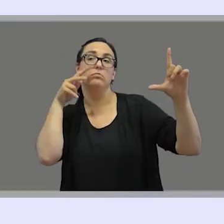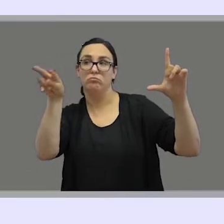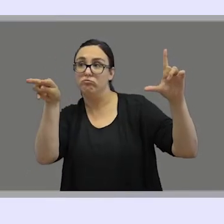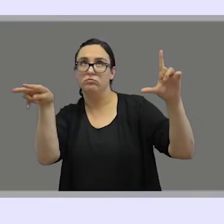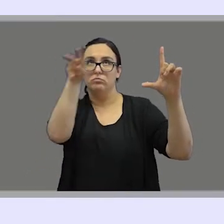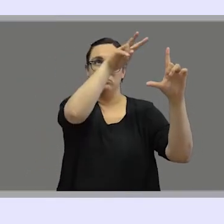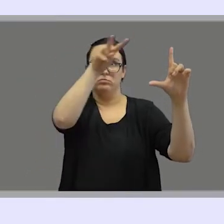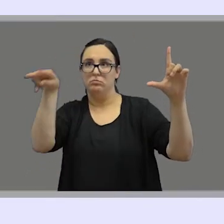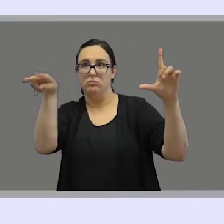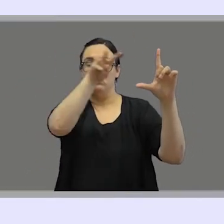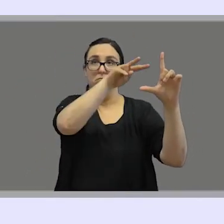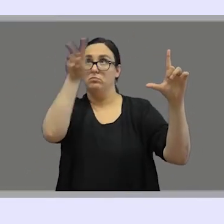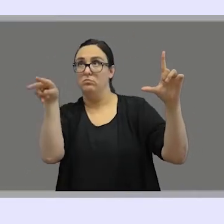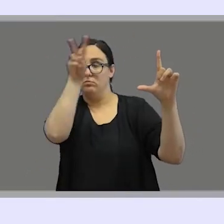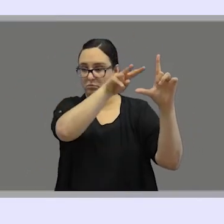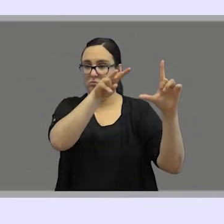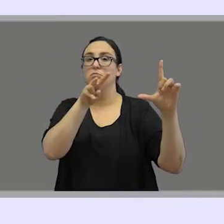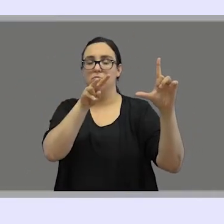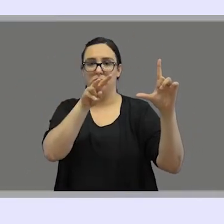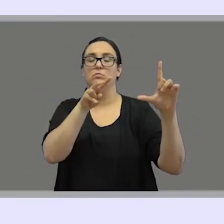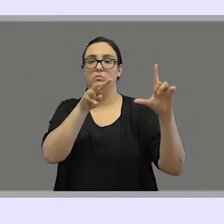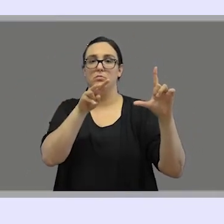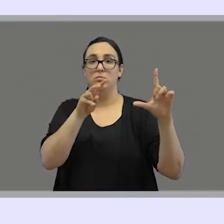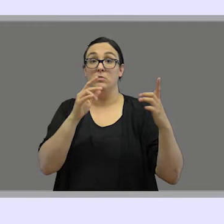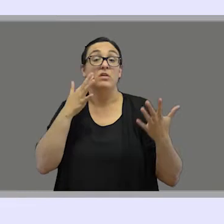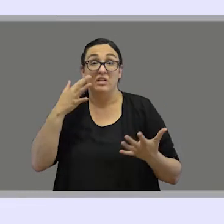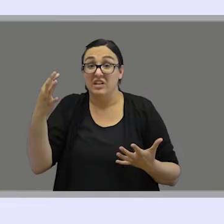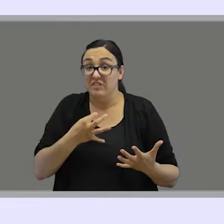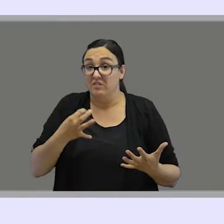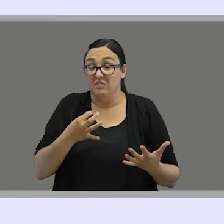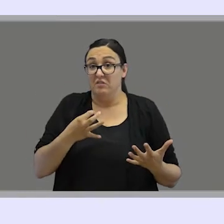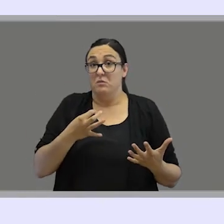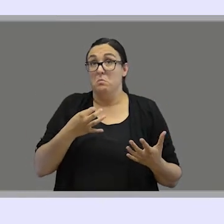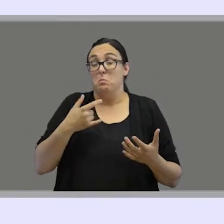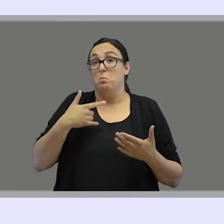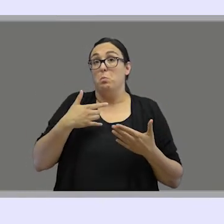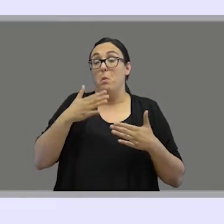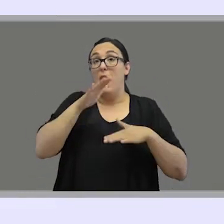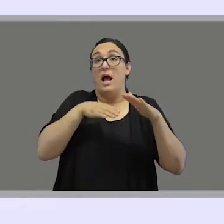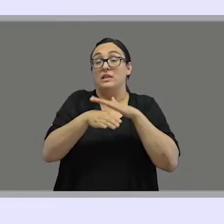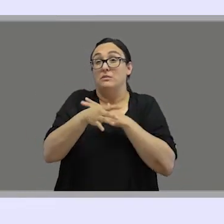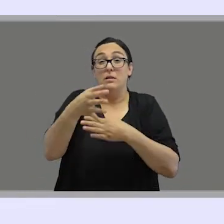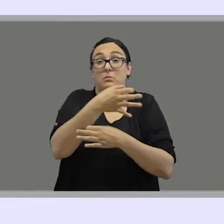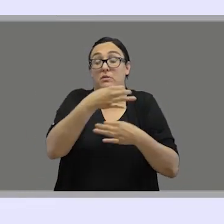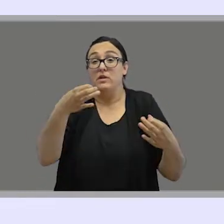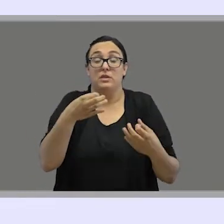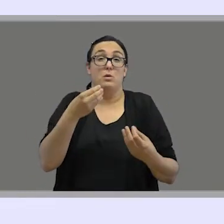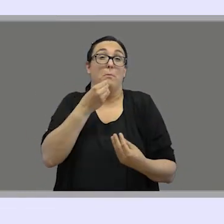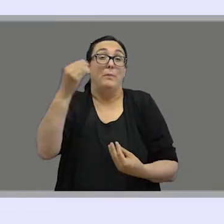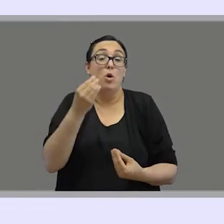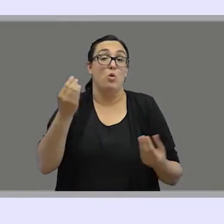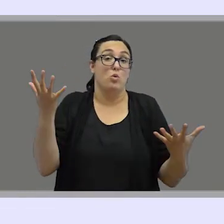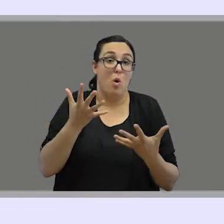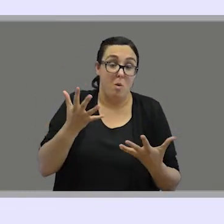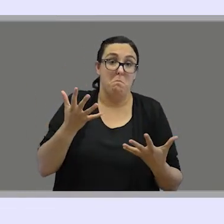main visual information on the screen. So actually, we could think that to grant accessibility or for a